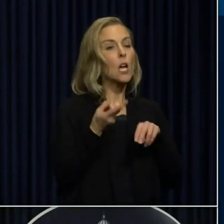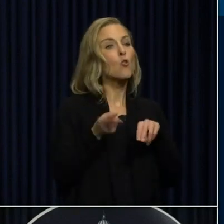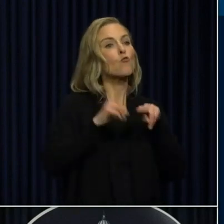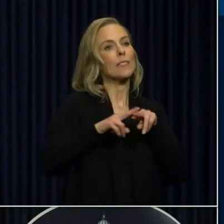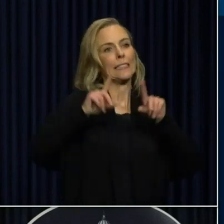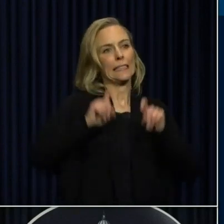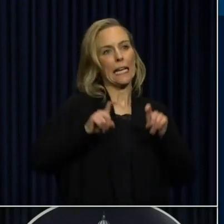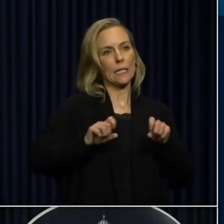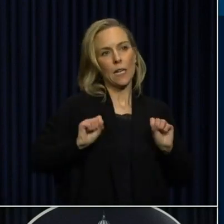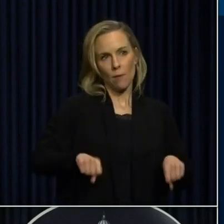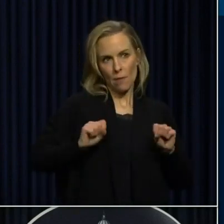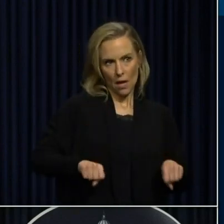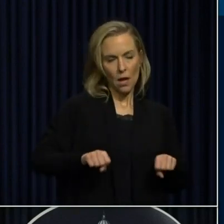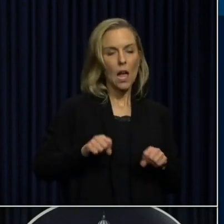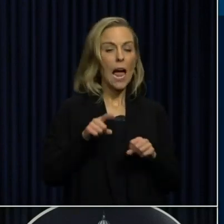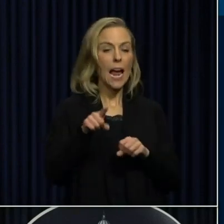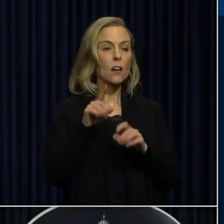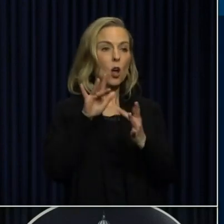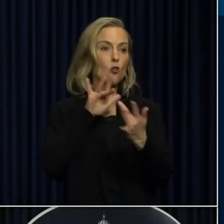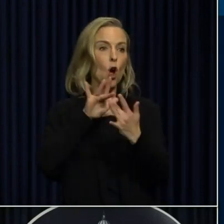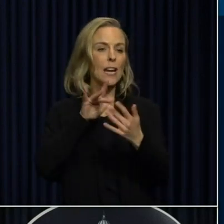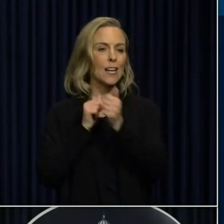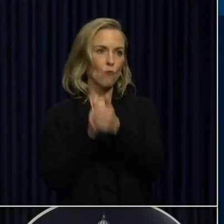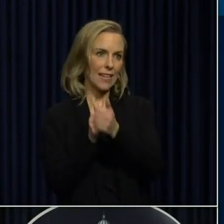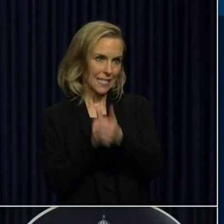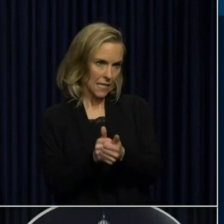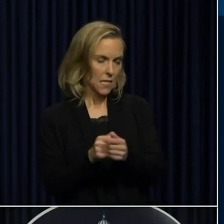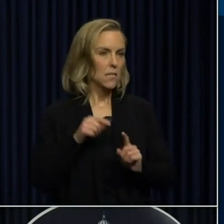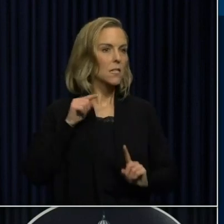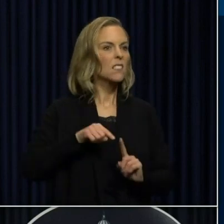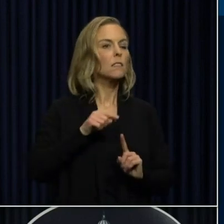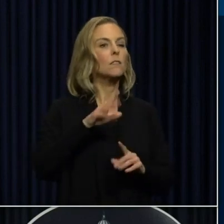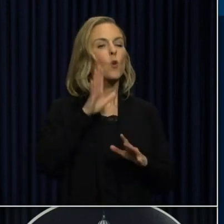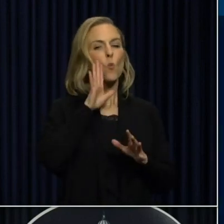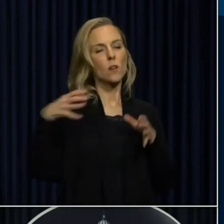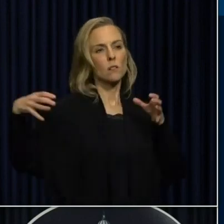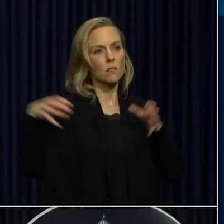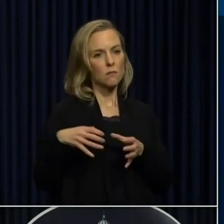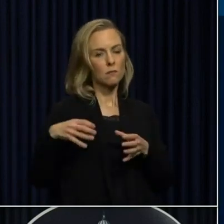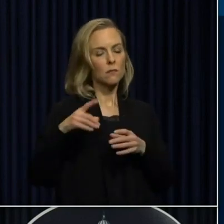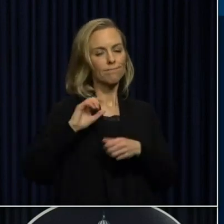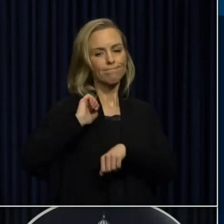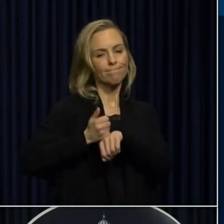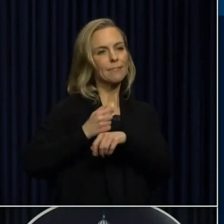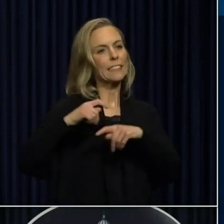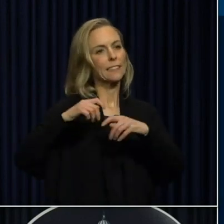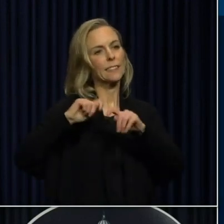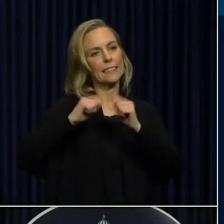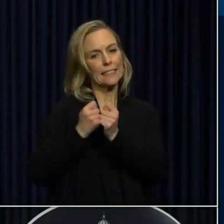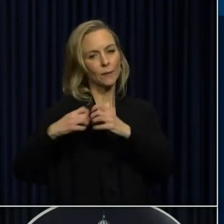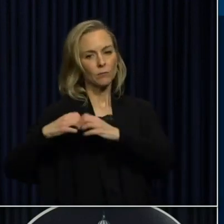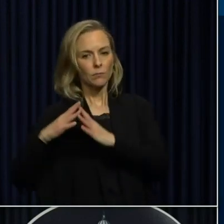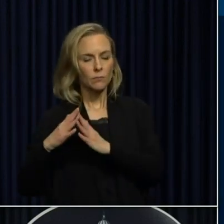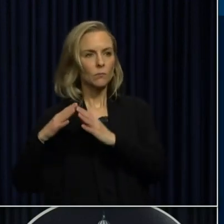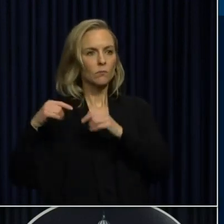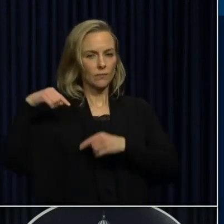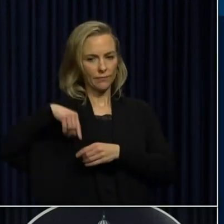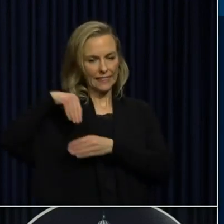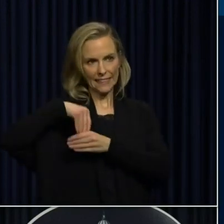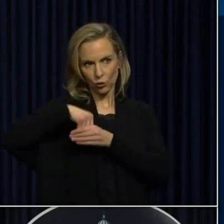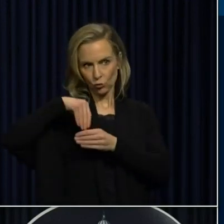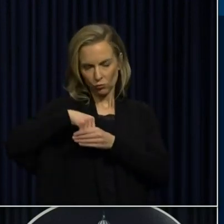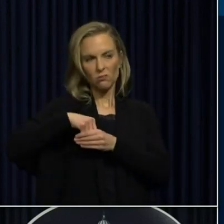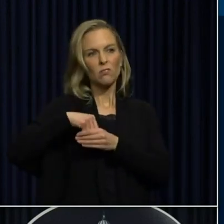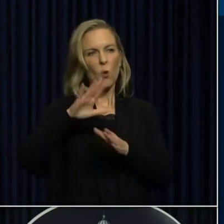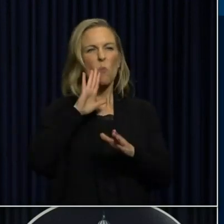capacity and contact tracing. We're going to talk about some of the teams that we're going to put together to work on this internally here. I think we'll